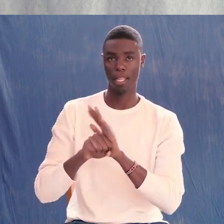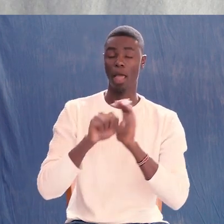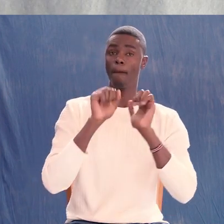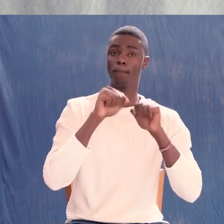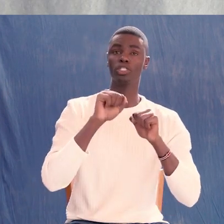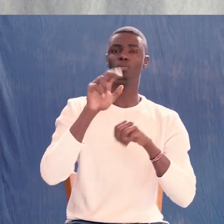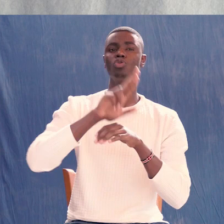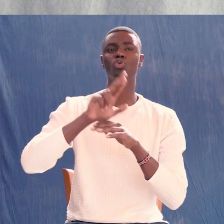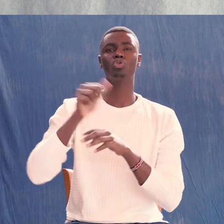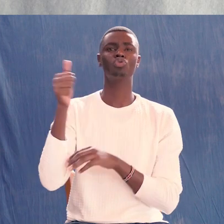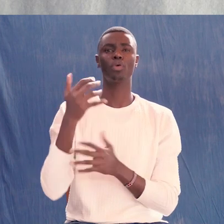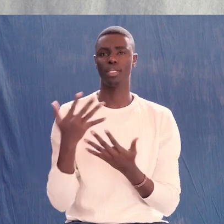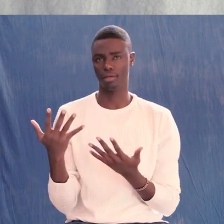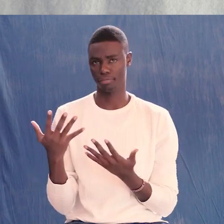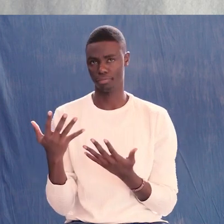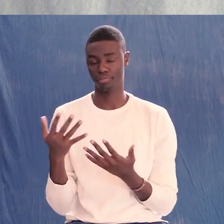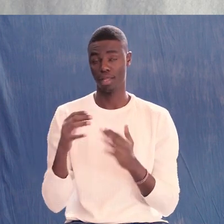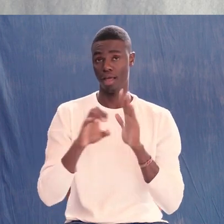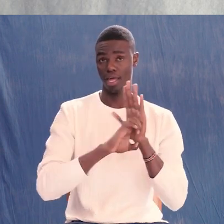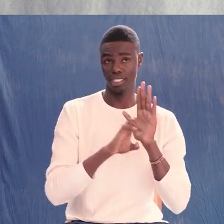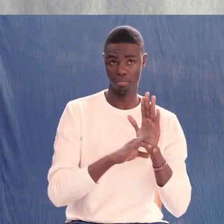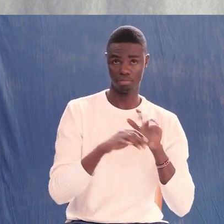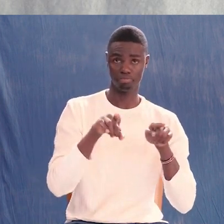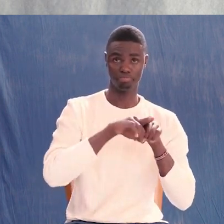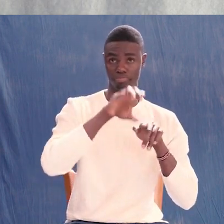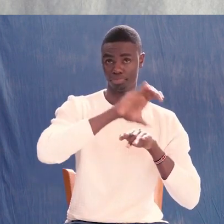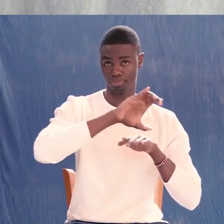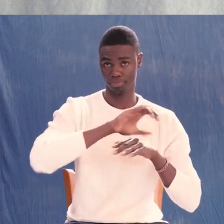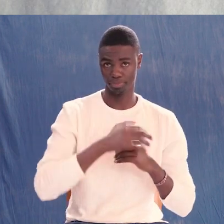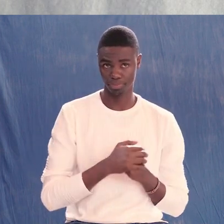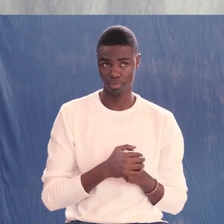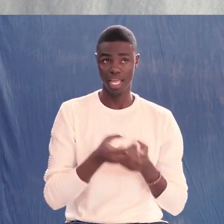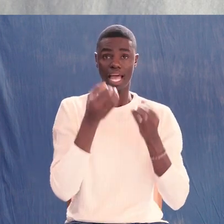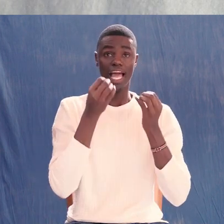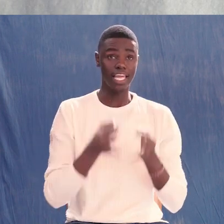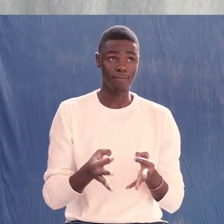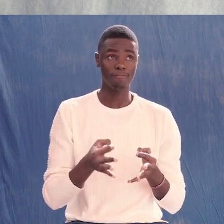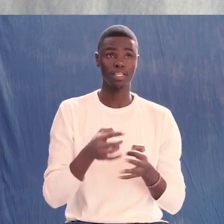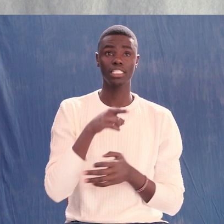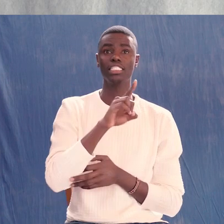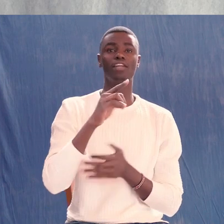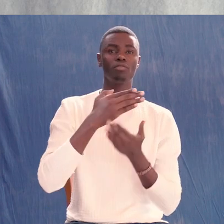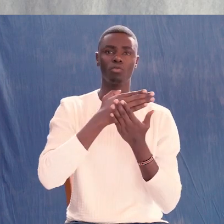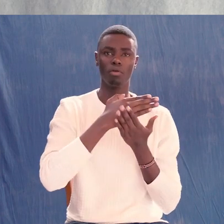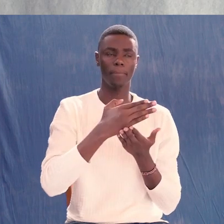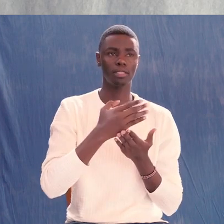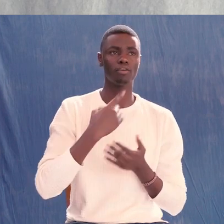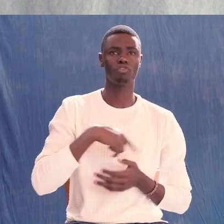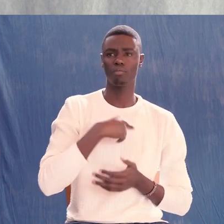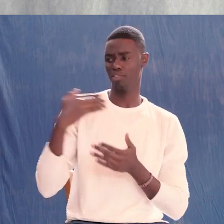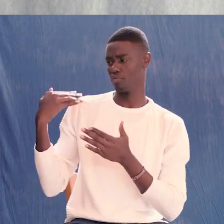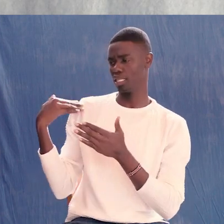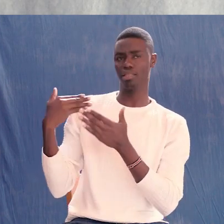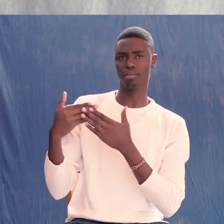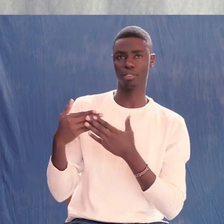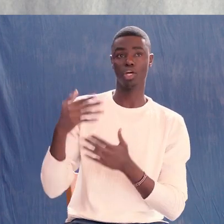apply to anything. For example, as a church, if you've been a part of us for any length of time, you